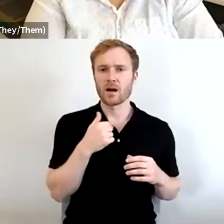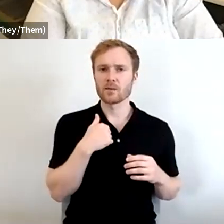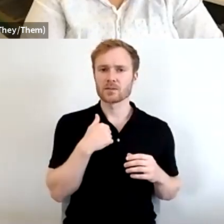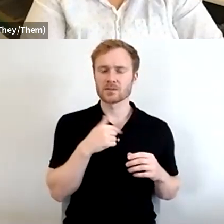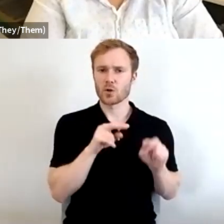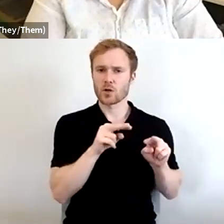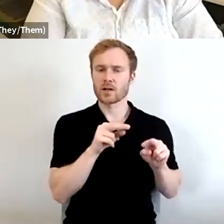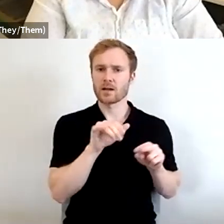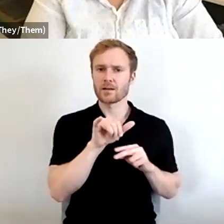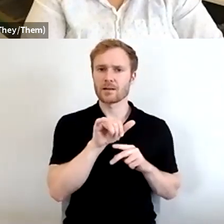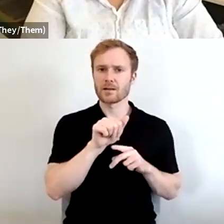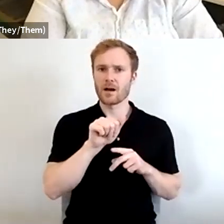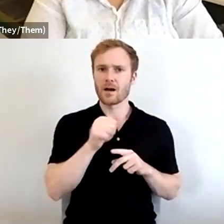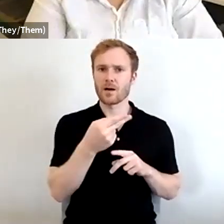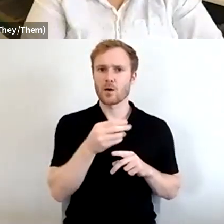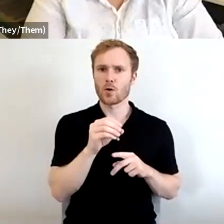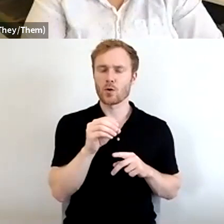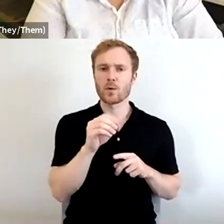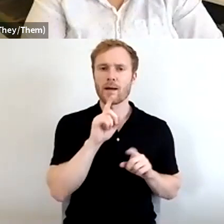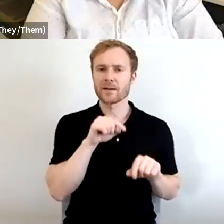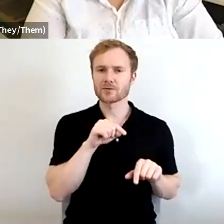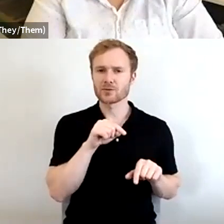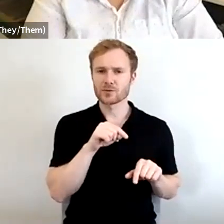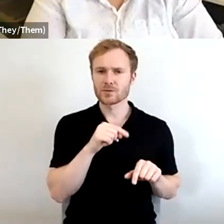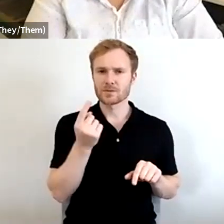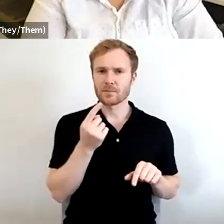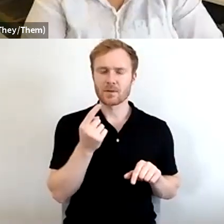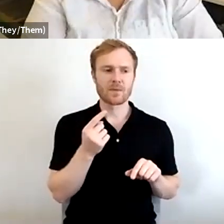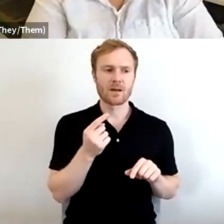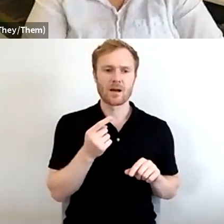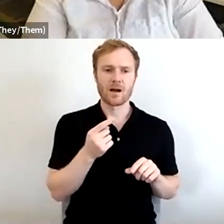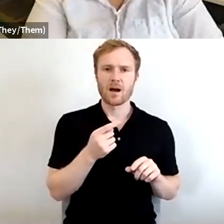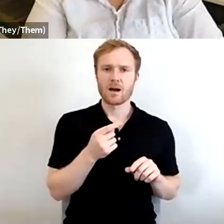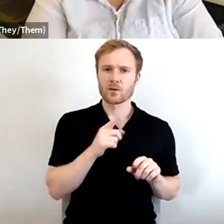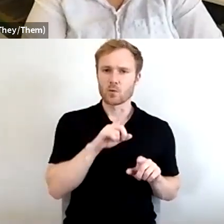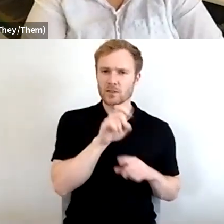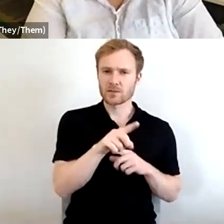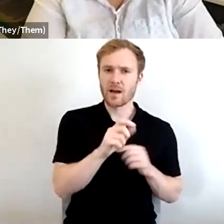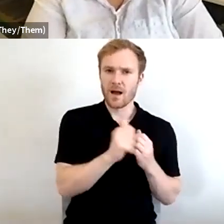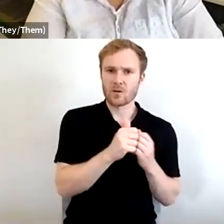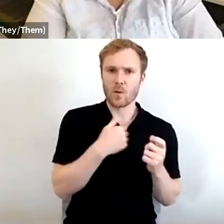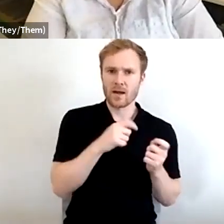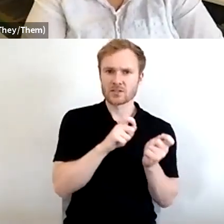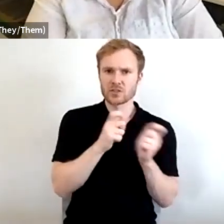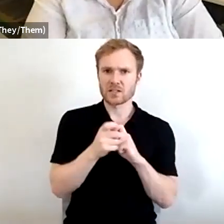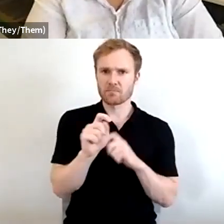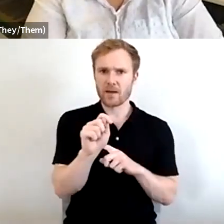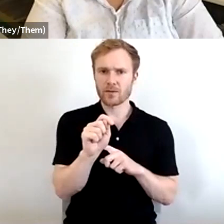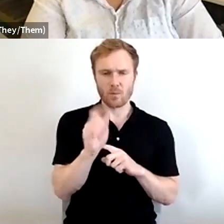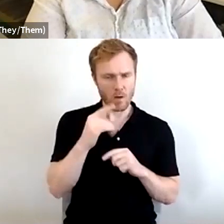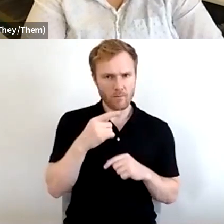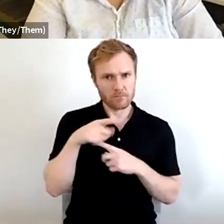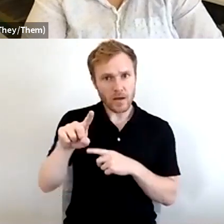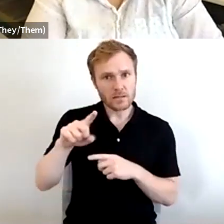I, change bathrooms? Is it going to offend somebody if I turn up in a different bathroom? Someone answered,